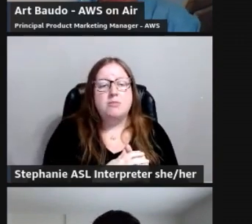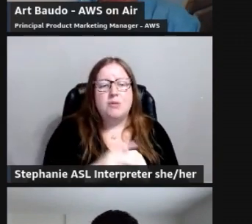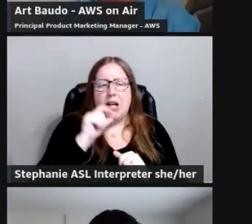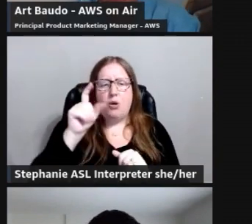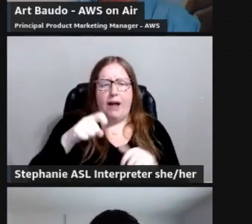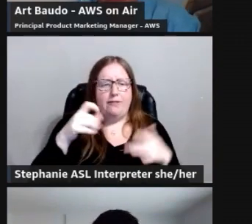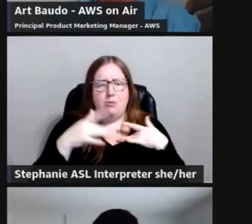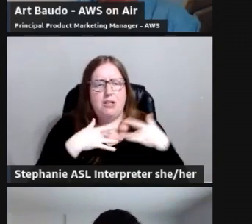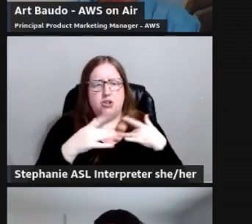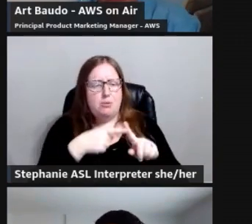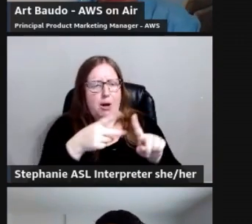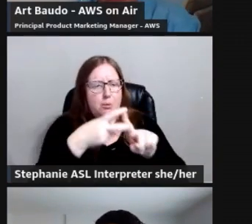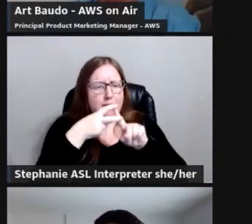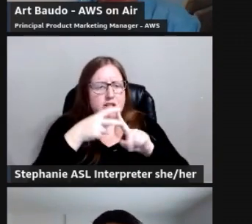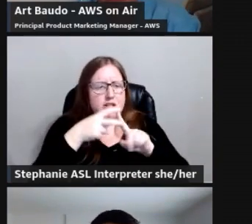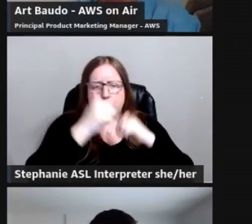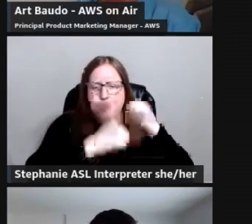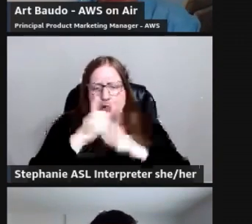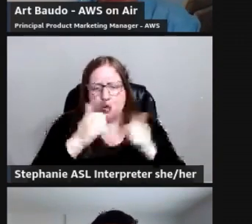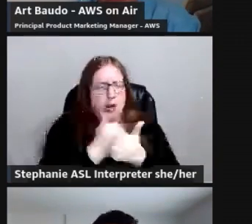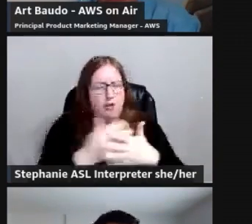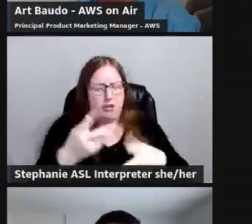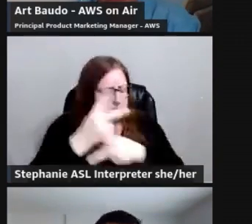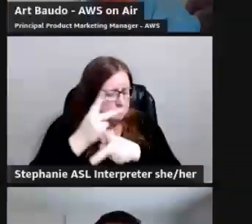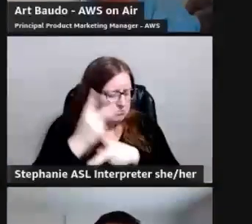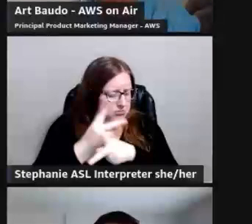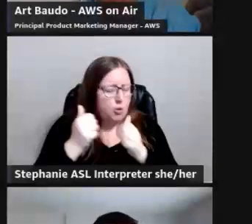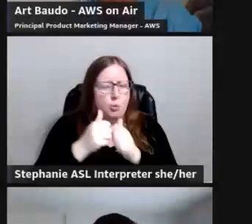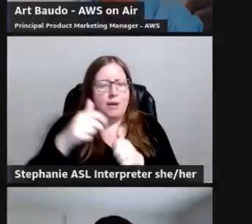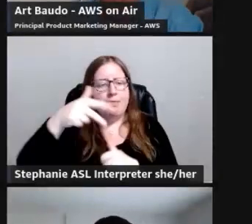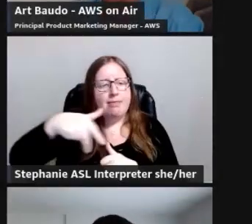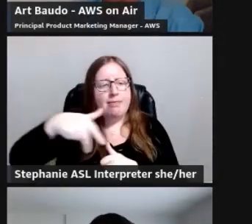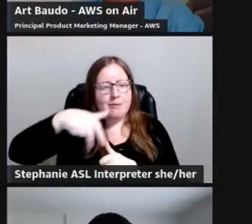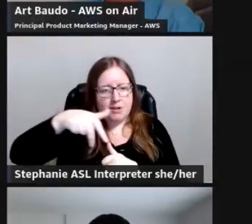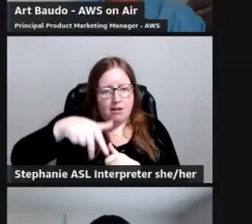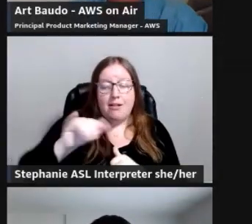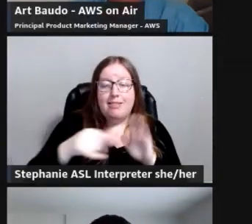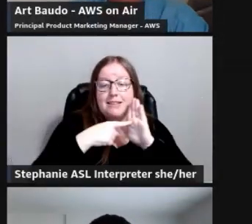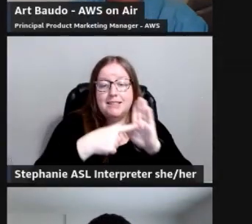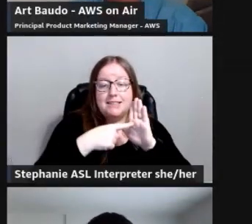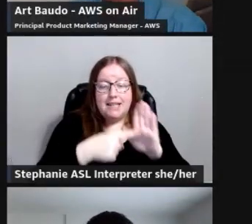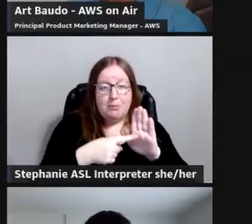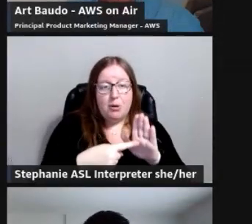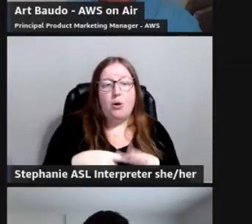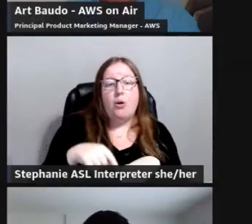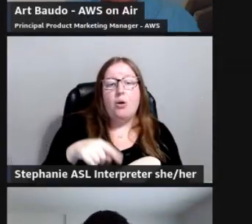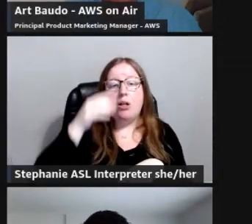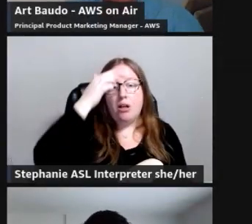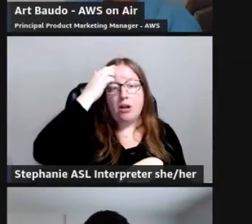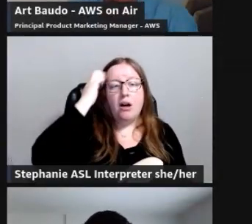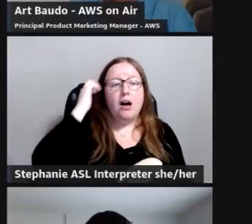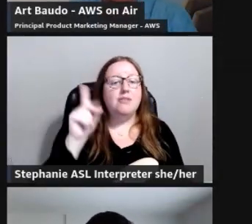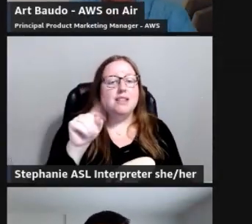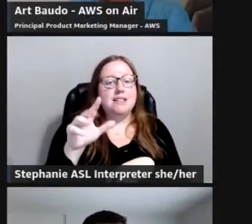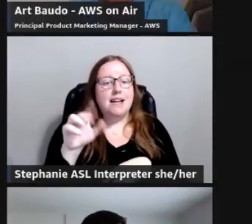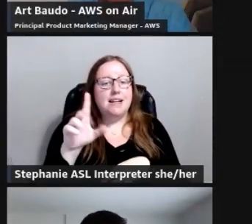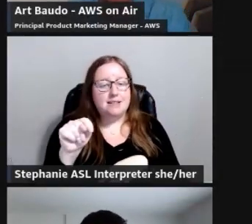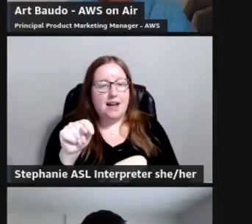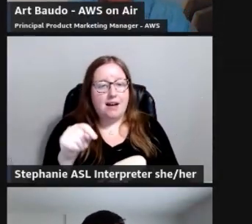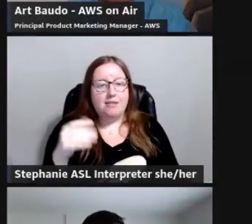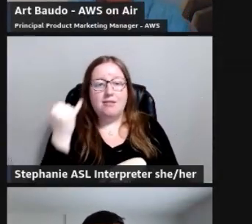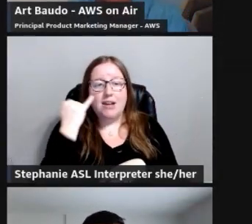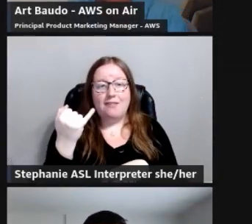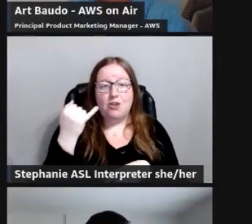about provisioning infrastructure. All of this is taken care of with Lambda. This is an example of Sentinel-2 dataset. So if you go into